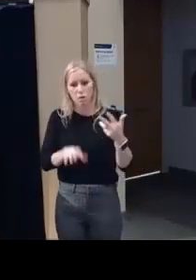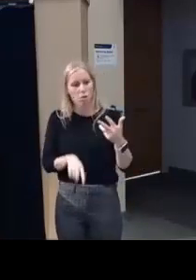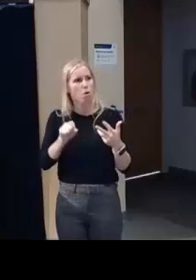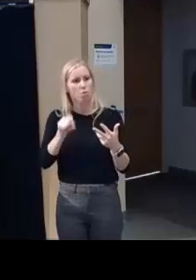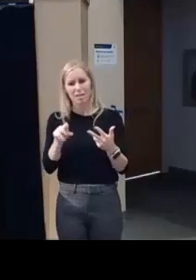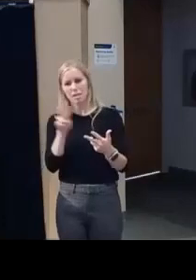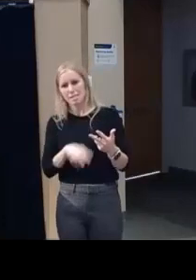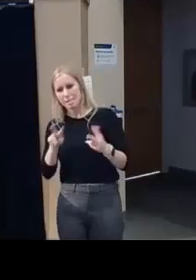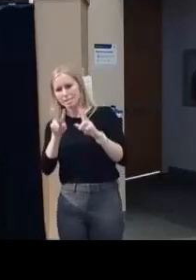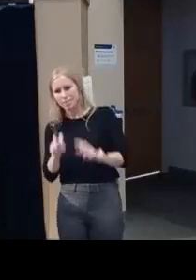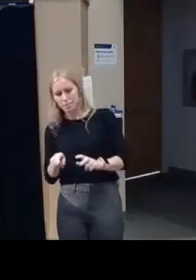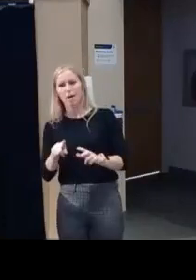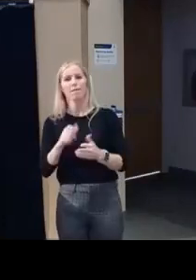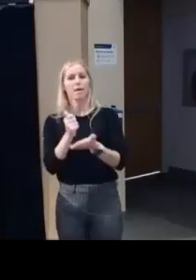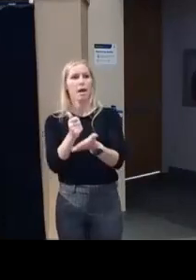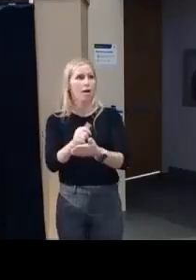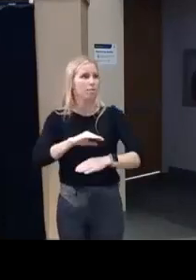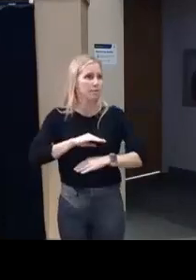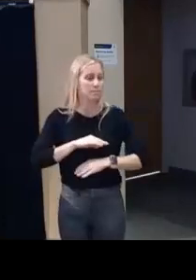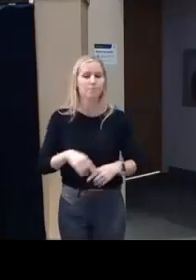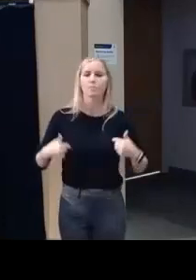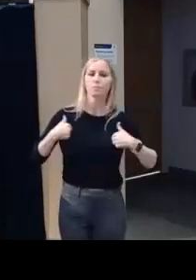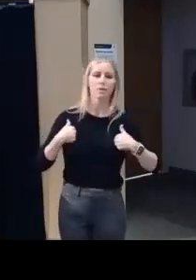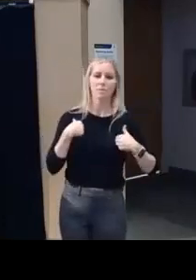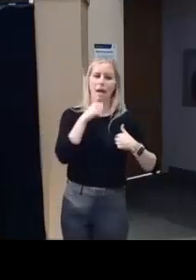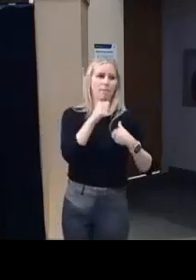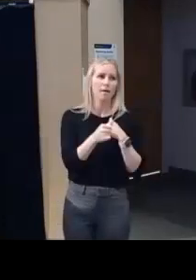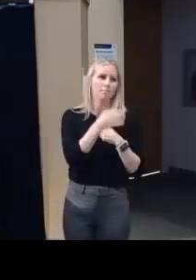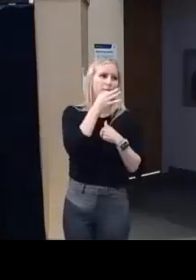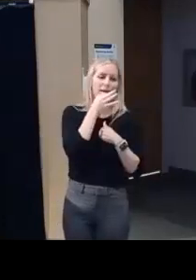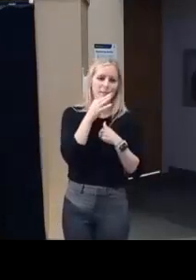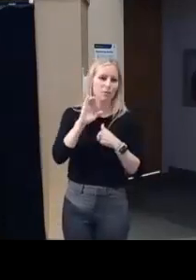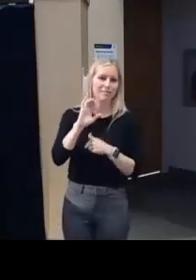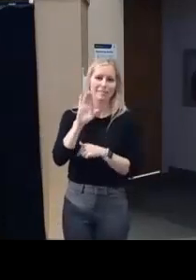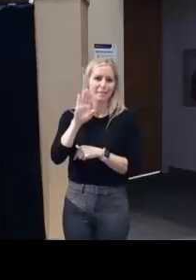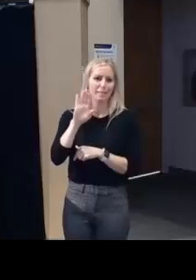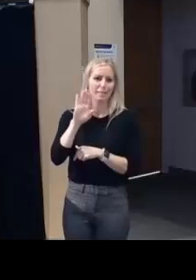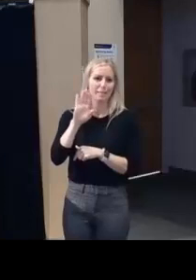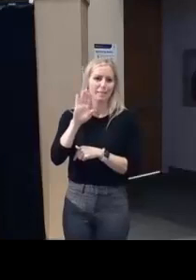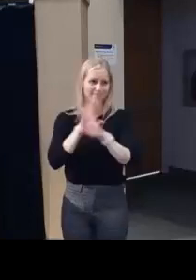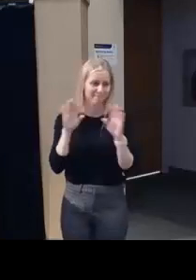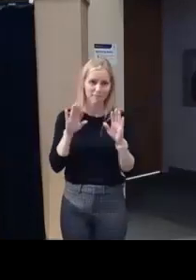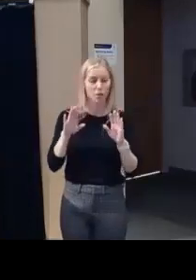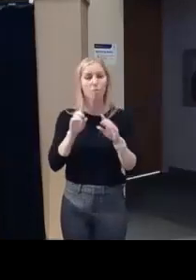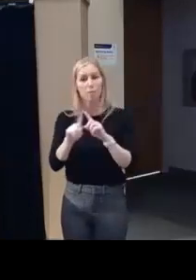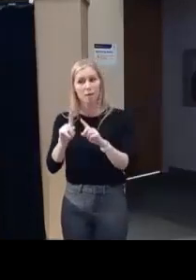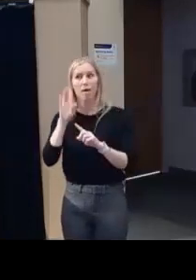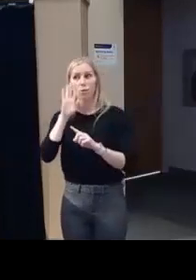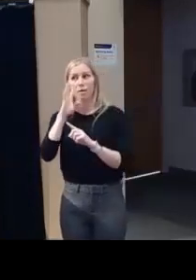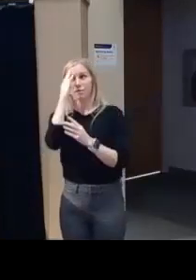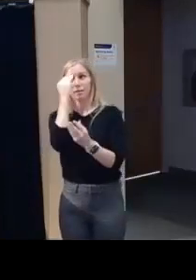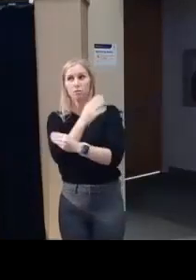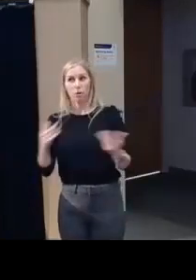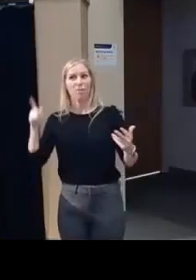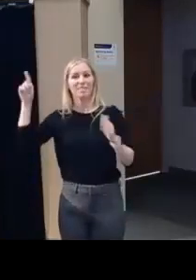I'm not the CCBHC expert. There's so much more I could say here, but what I will say is that this model is a part of what is moving